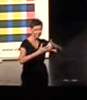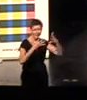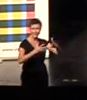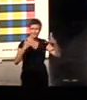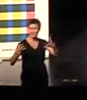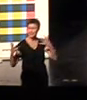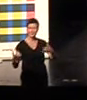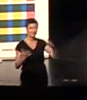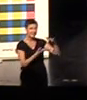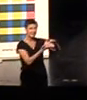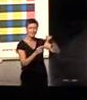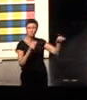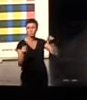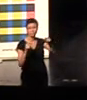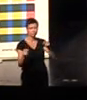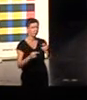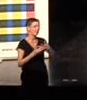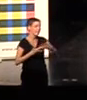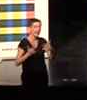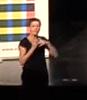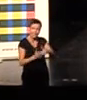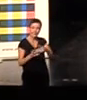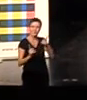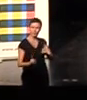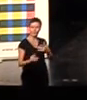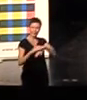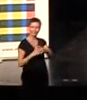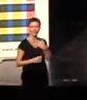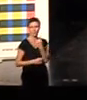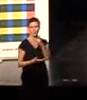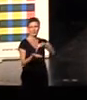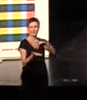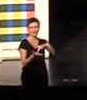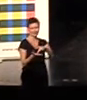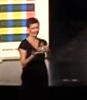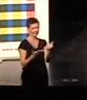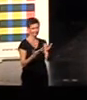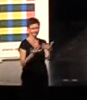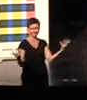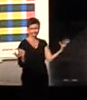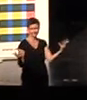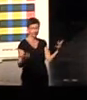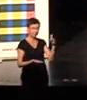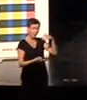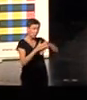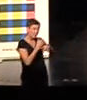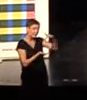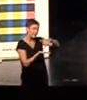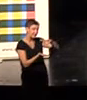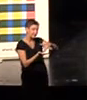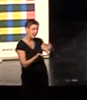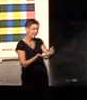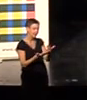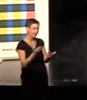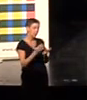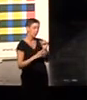multi met multi-miljoen inheritance and cities komt een al zo de nieuwe